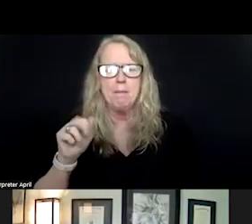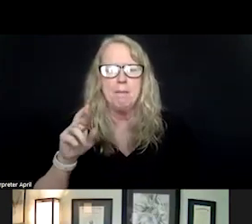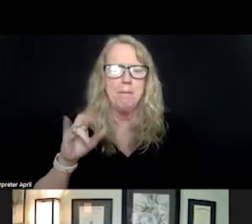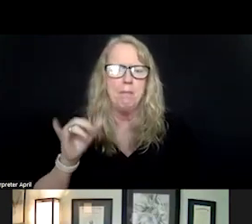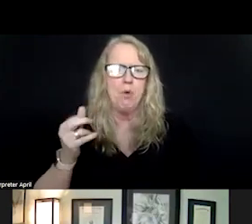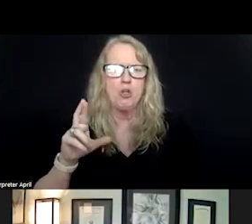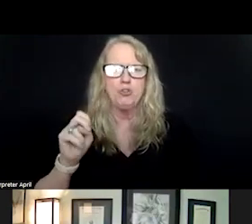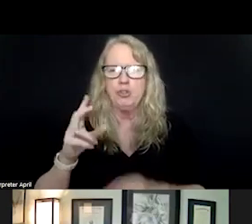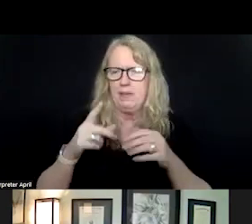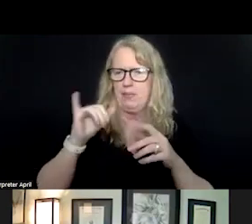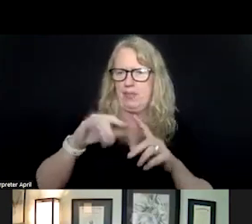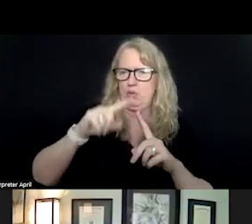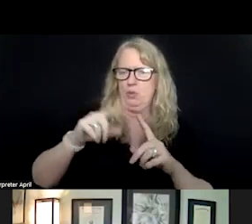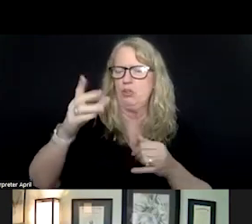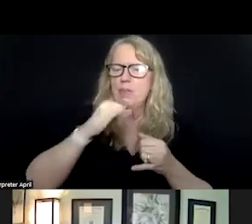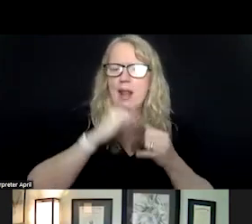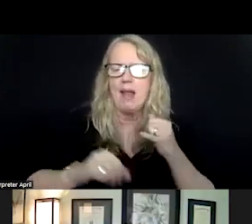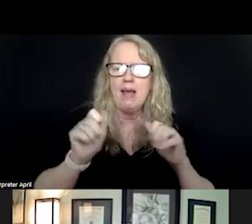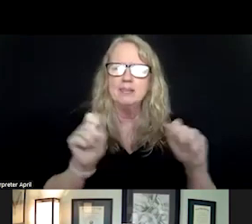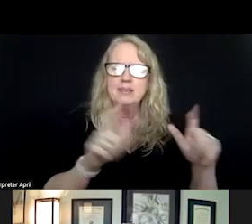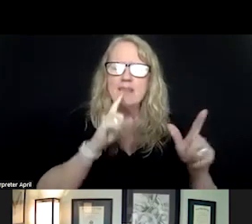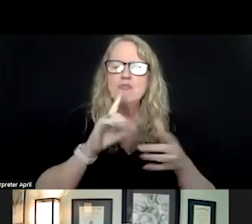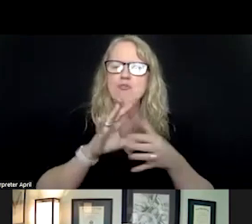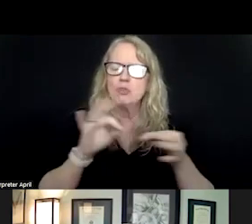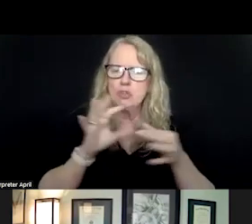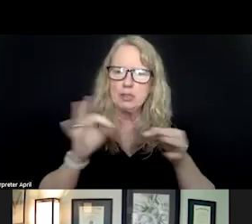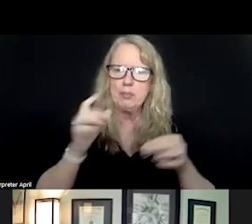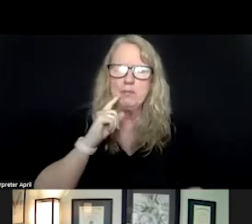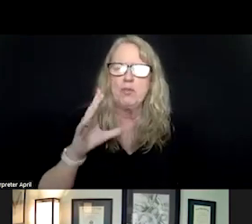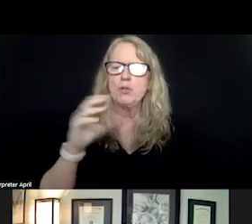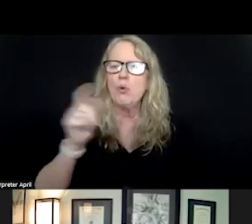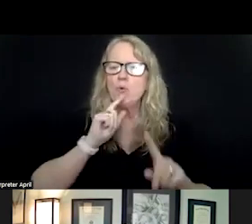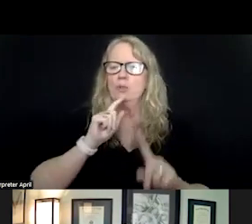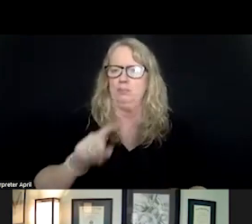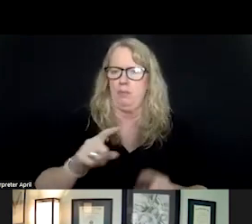for you, on that last slide, you were talking about how you use the co-response model